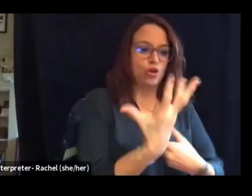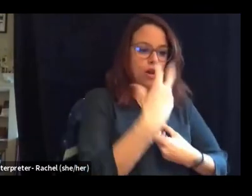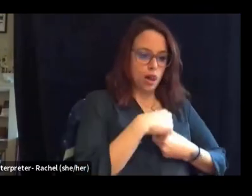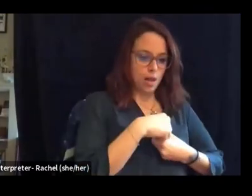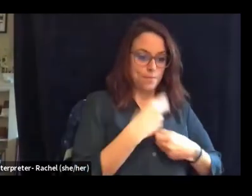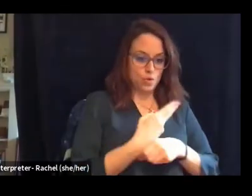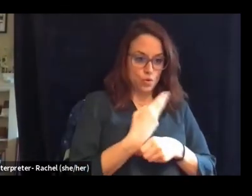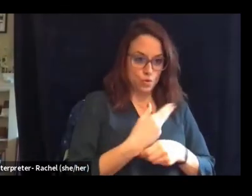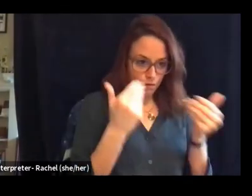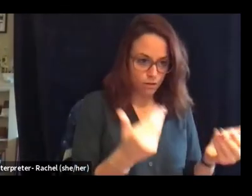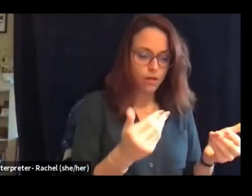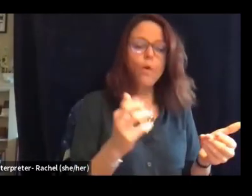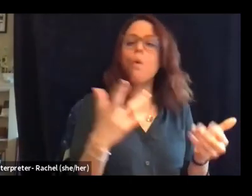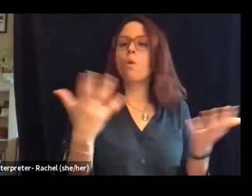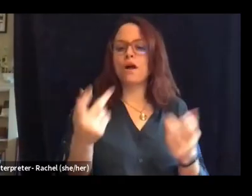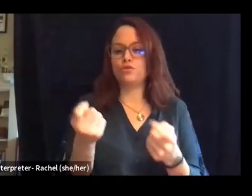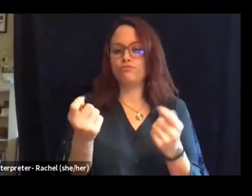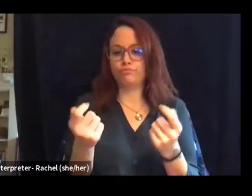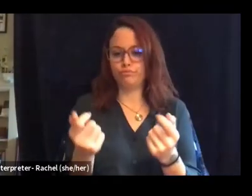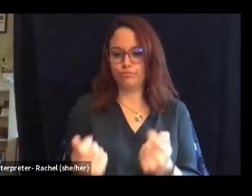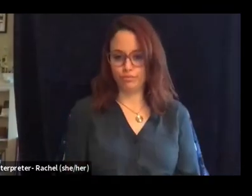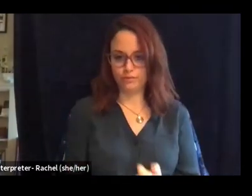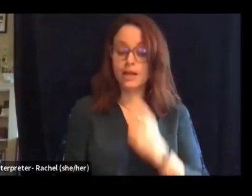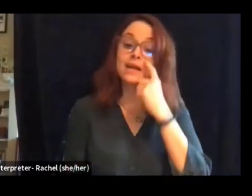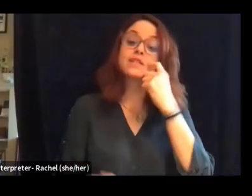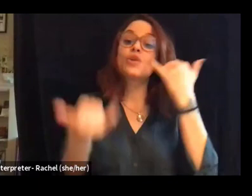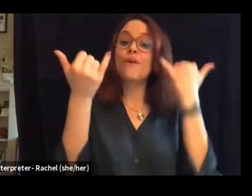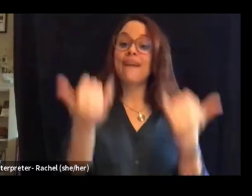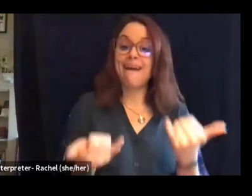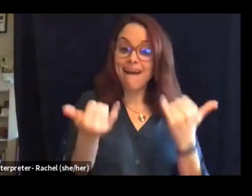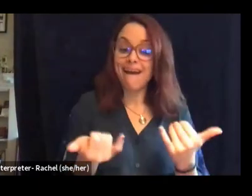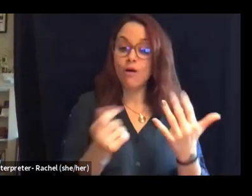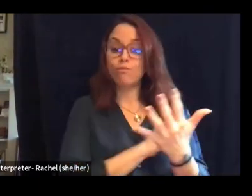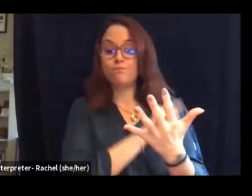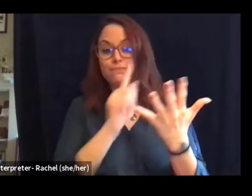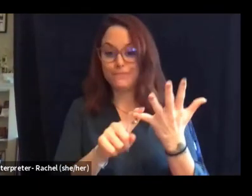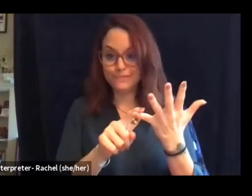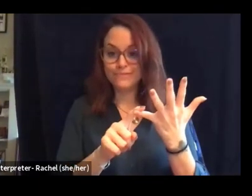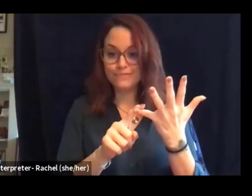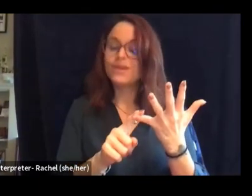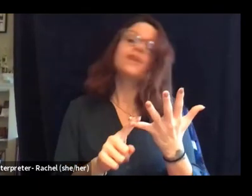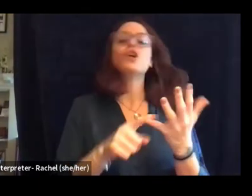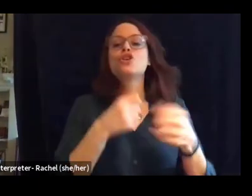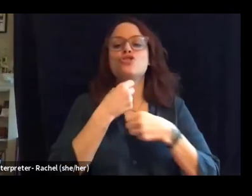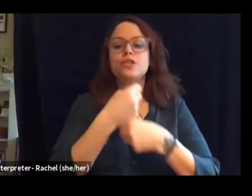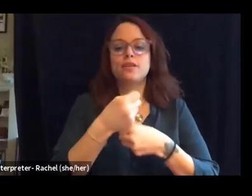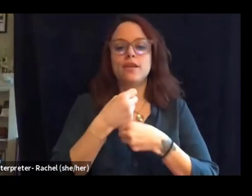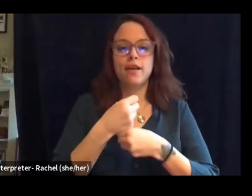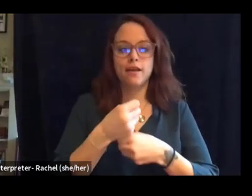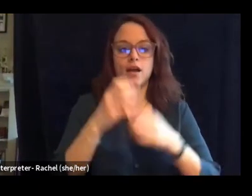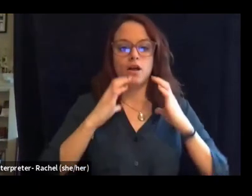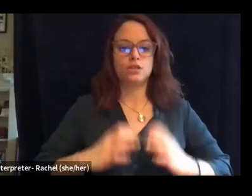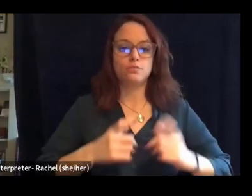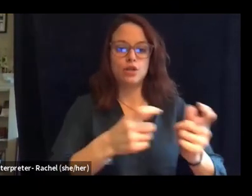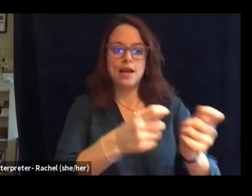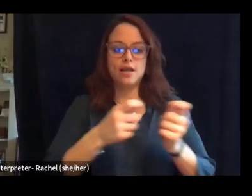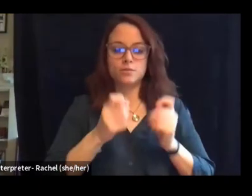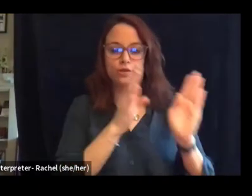what those costs might be. So now we're going to dig into actually creating a customer acquisition plan for